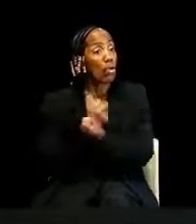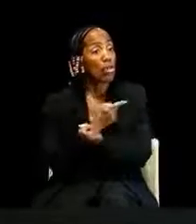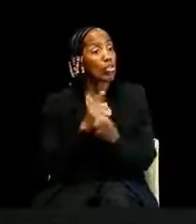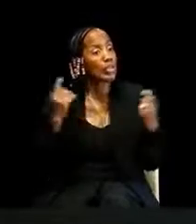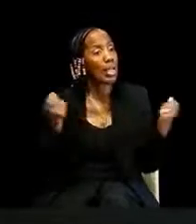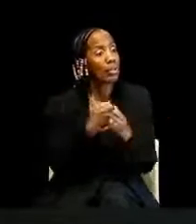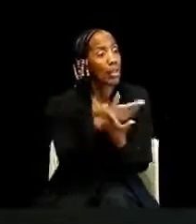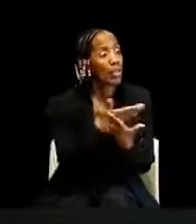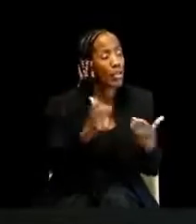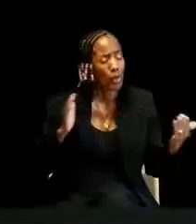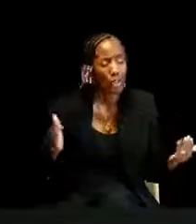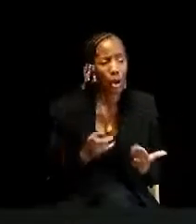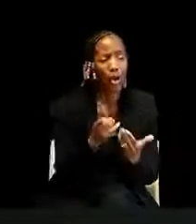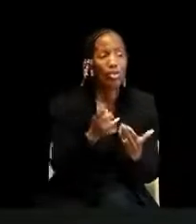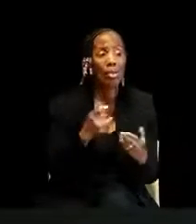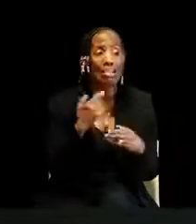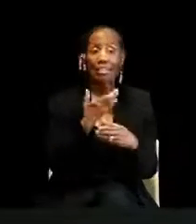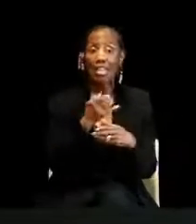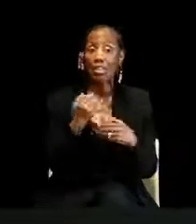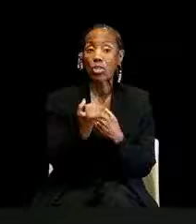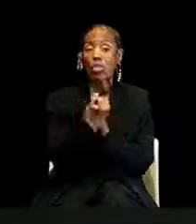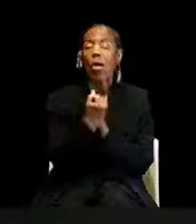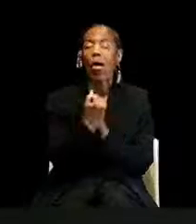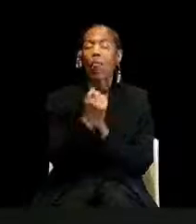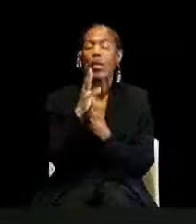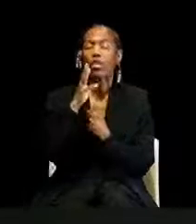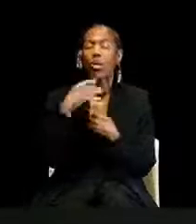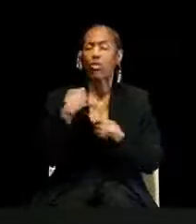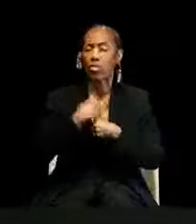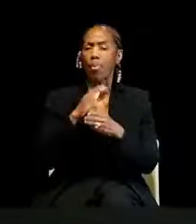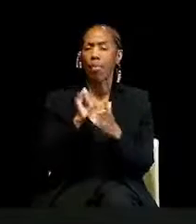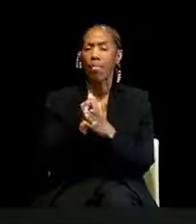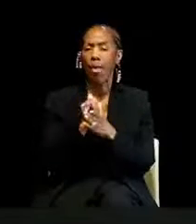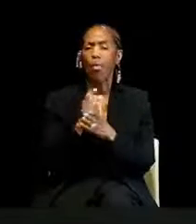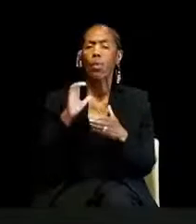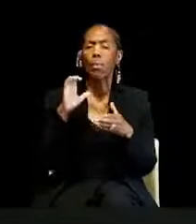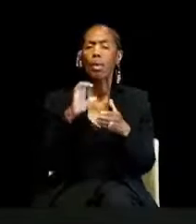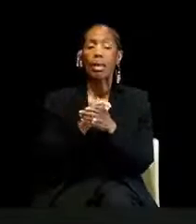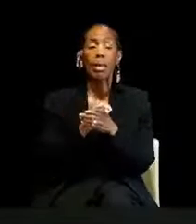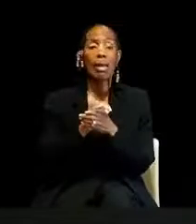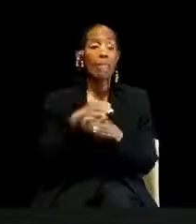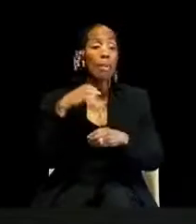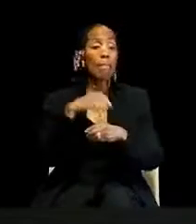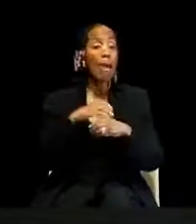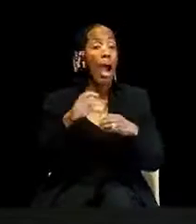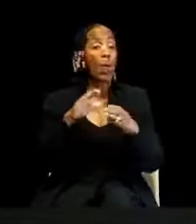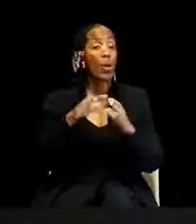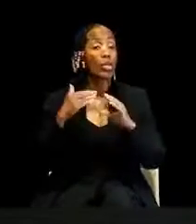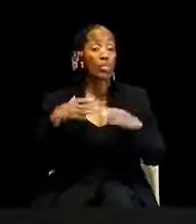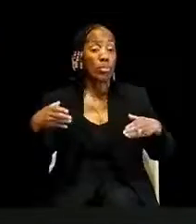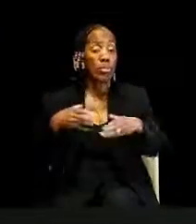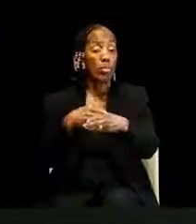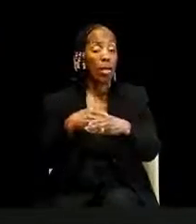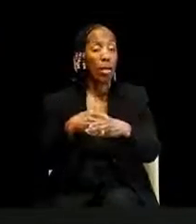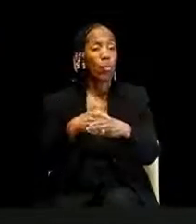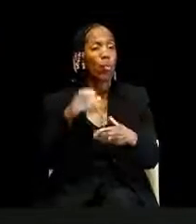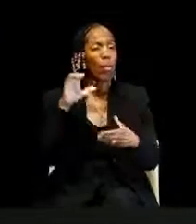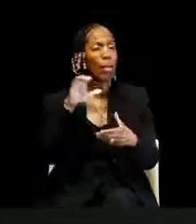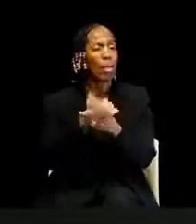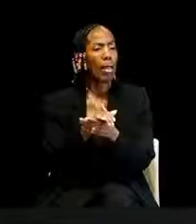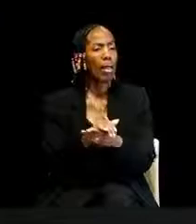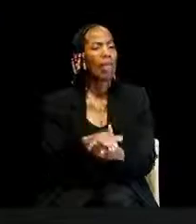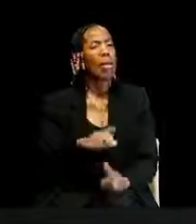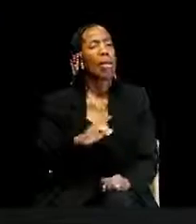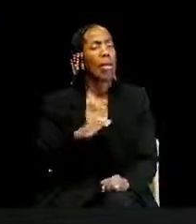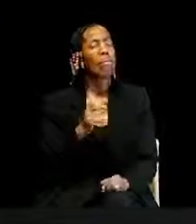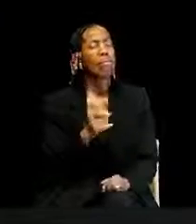you, and encourage you to make the things you love. We believe in the power of community. We believe in giving a damn. Let me just say